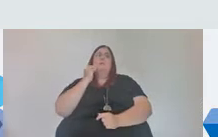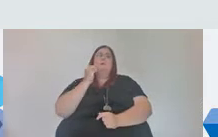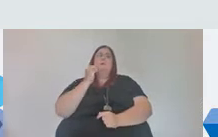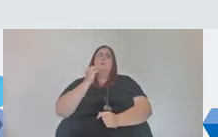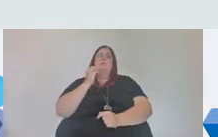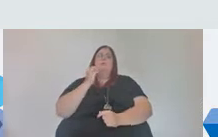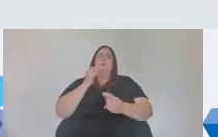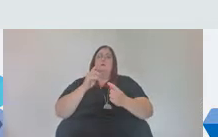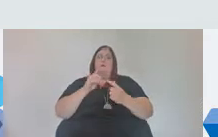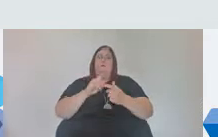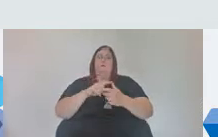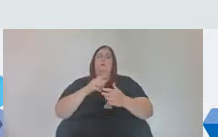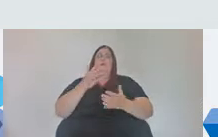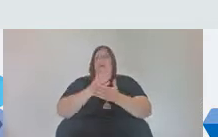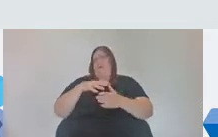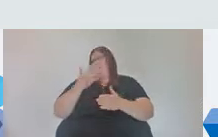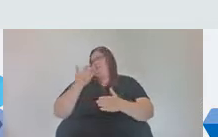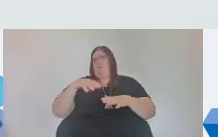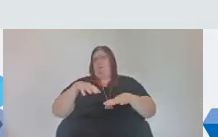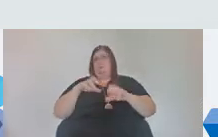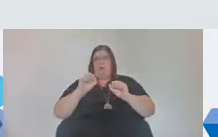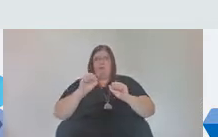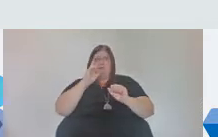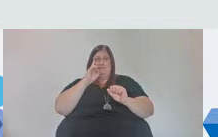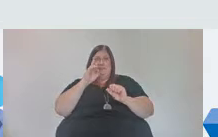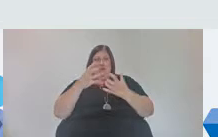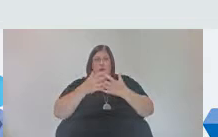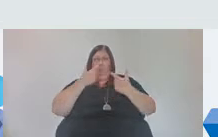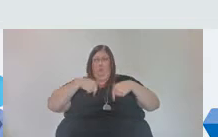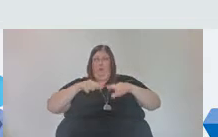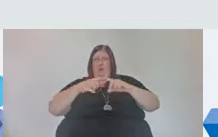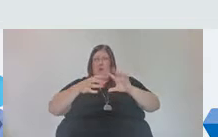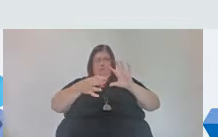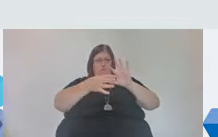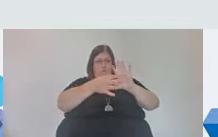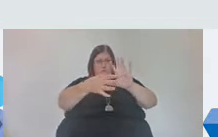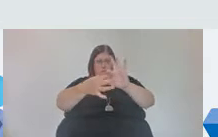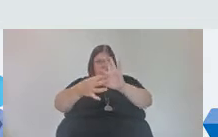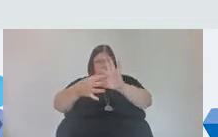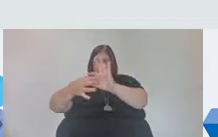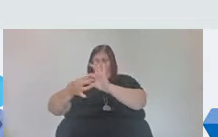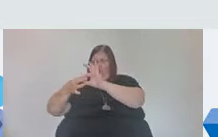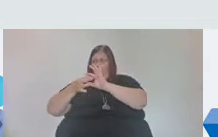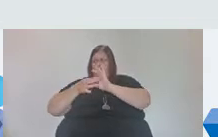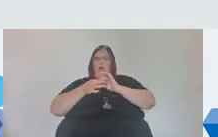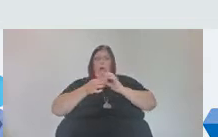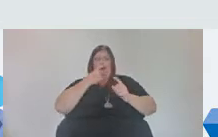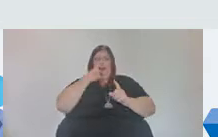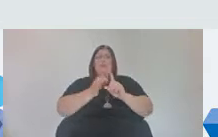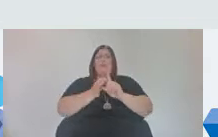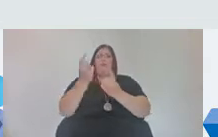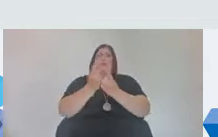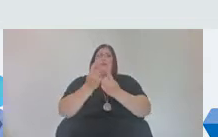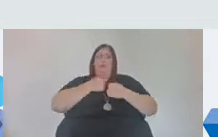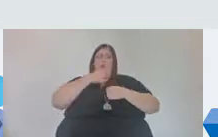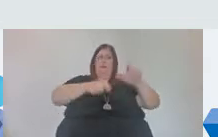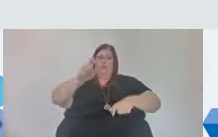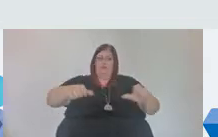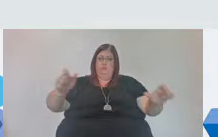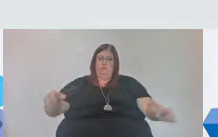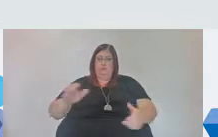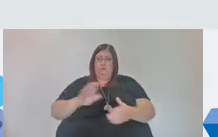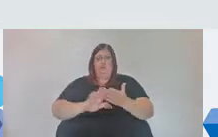pathway. So we're really starting to see how working together can really improve things for patients and the people that work within this